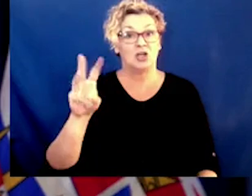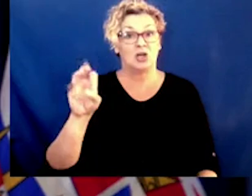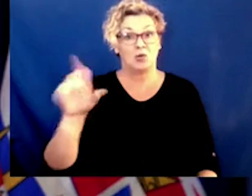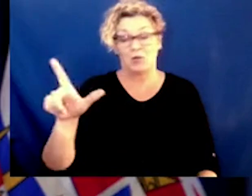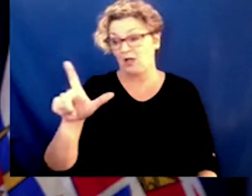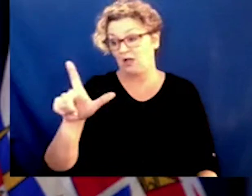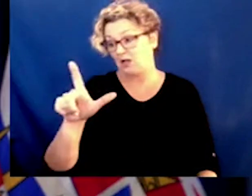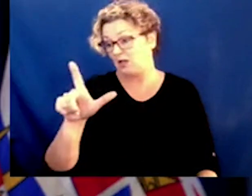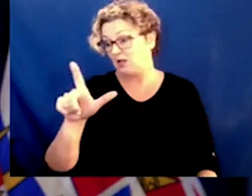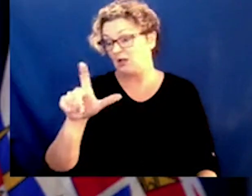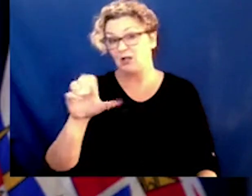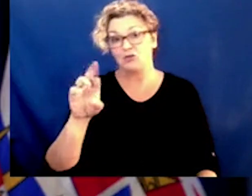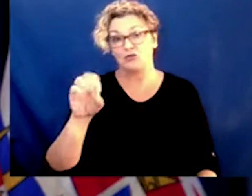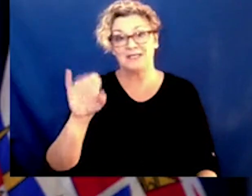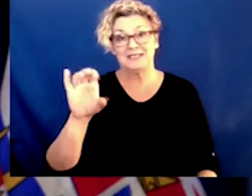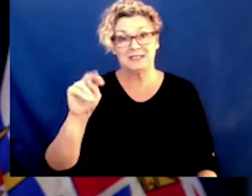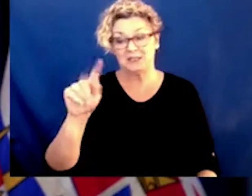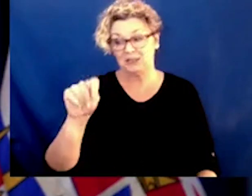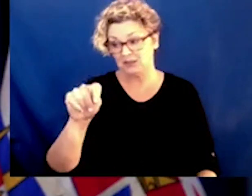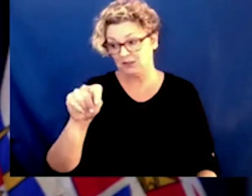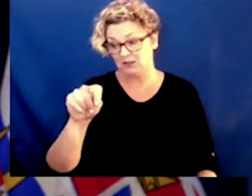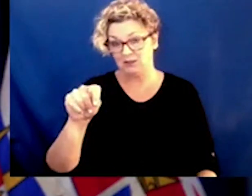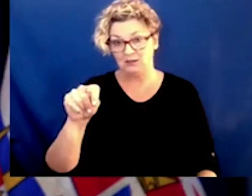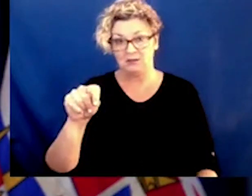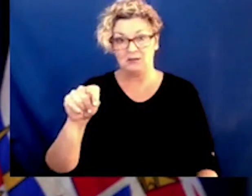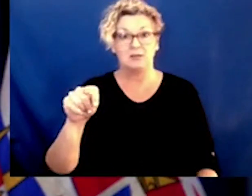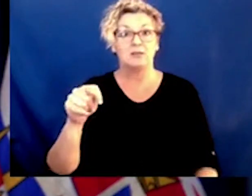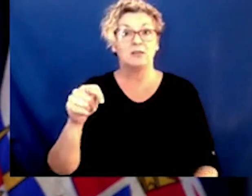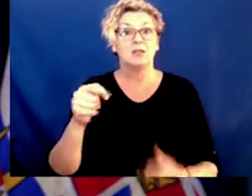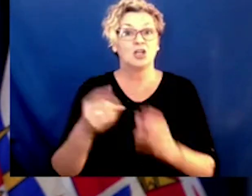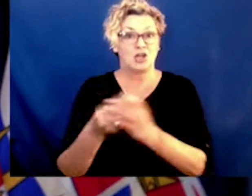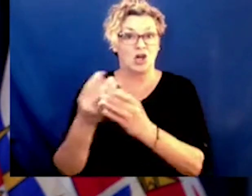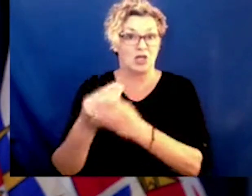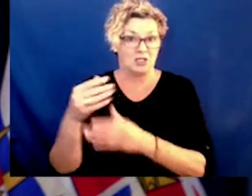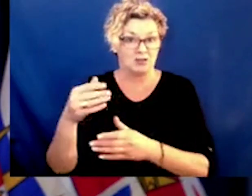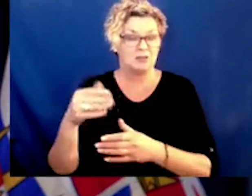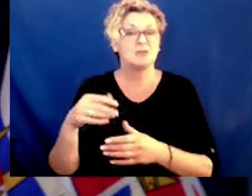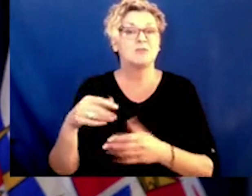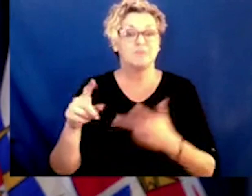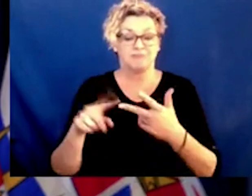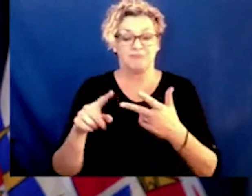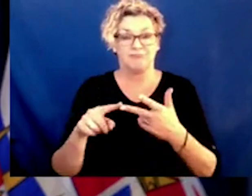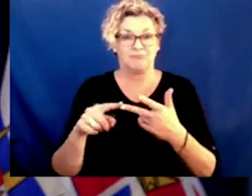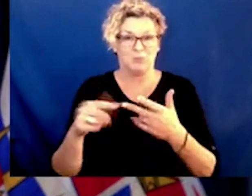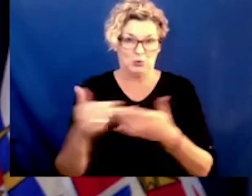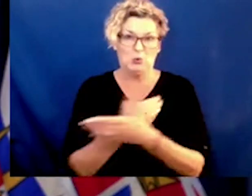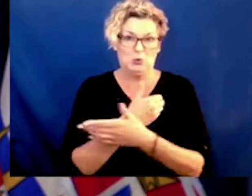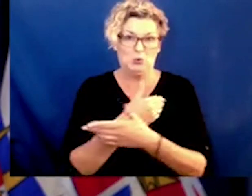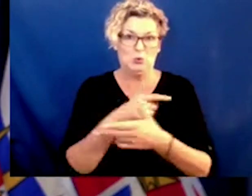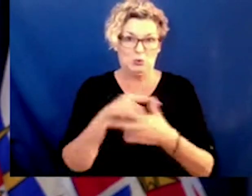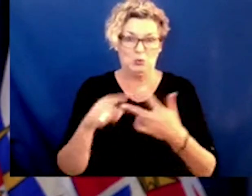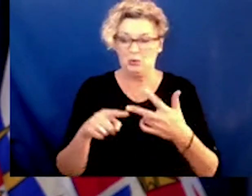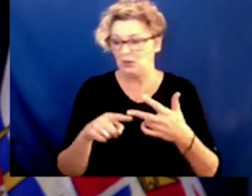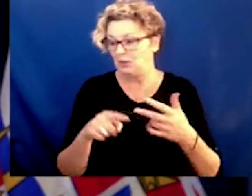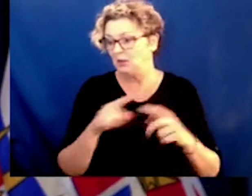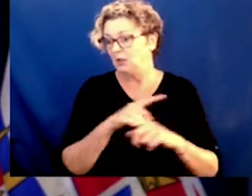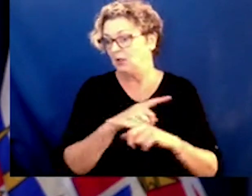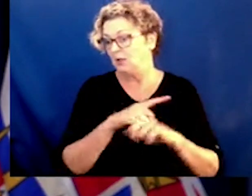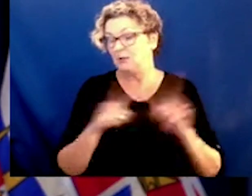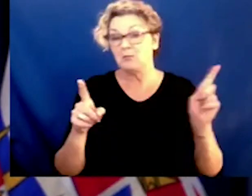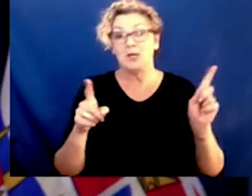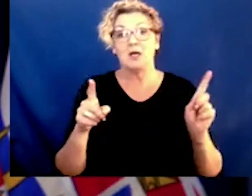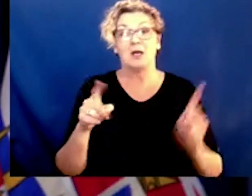White Rock Seniors Village, and in Chartwell Crescent Gardens, all of which are in the Fraser Health Authority, and all of which have been a single